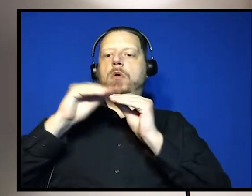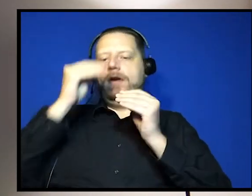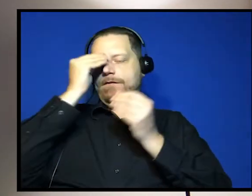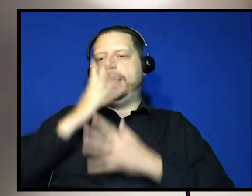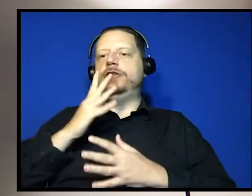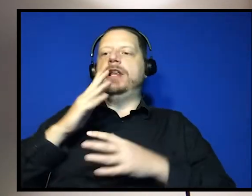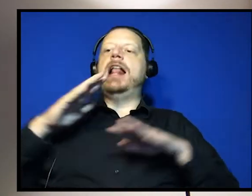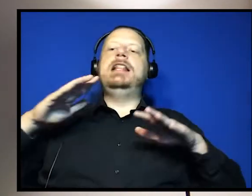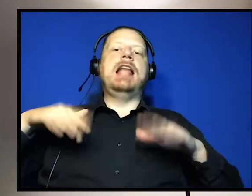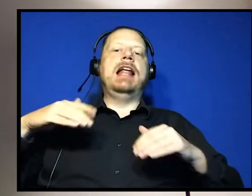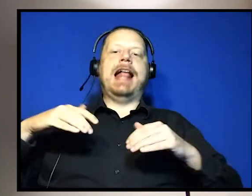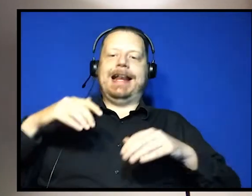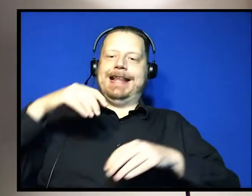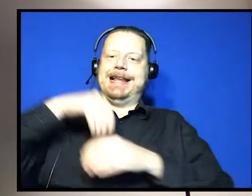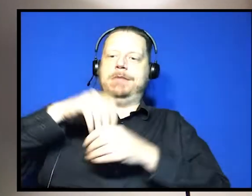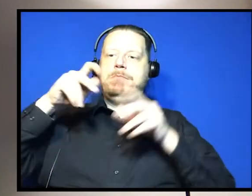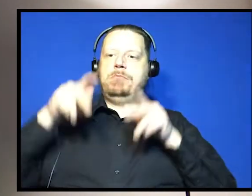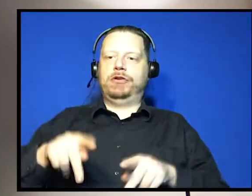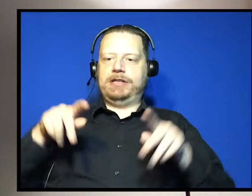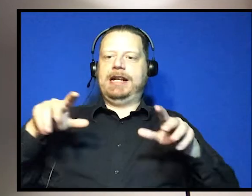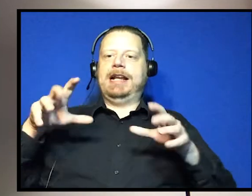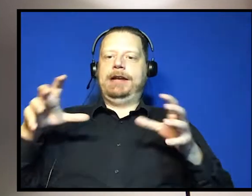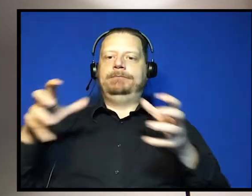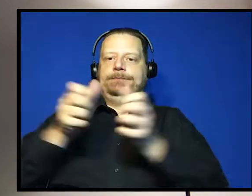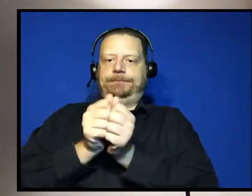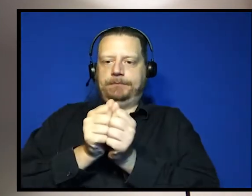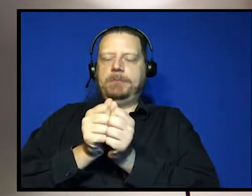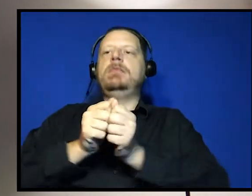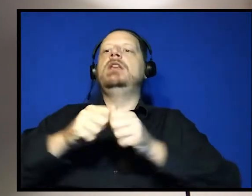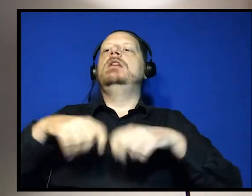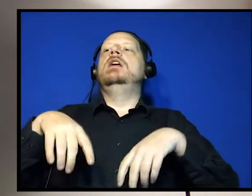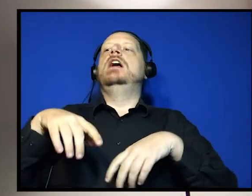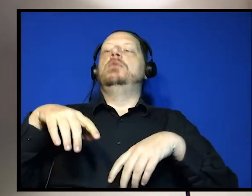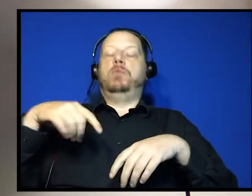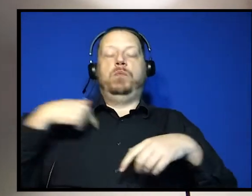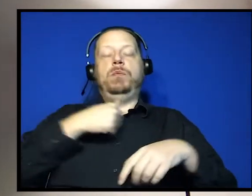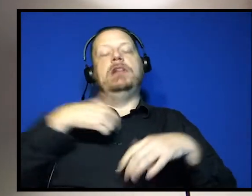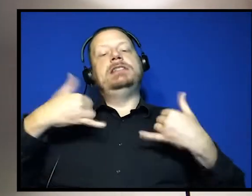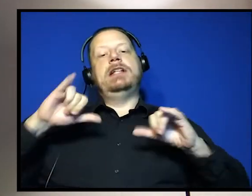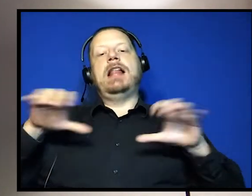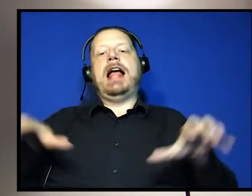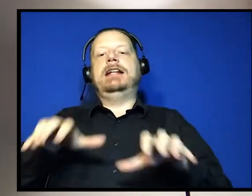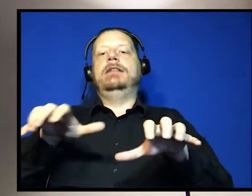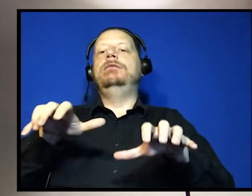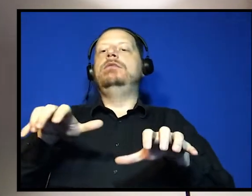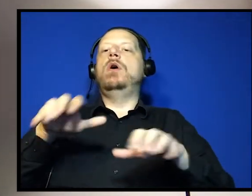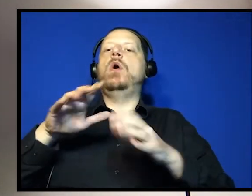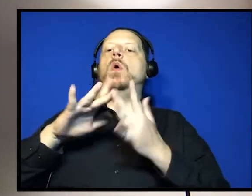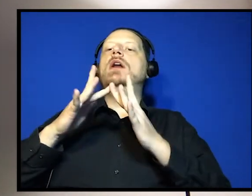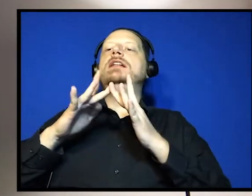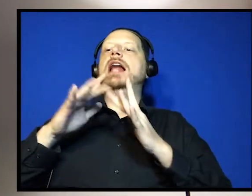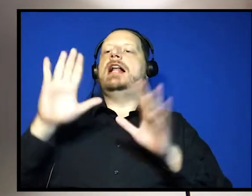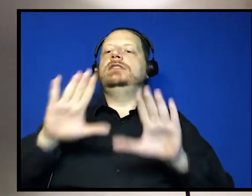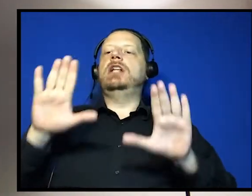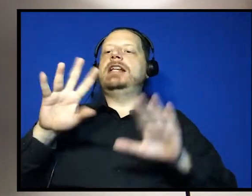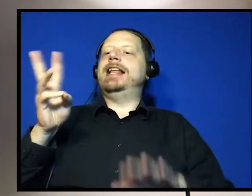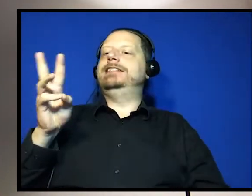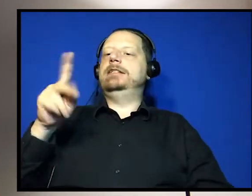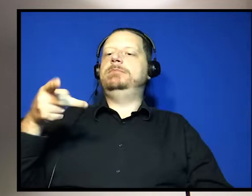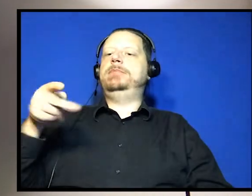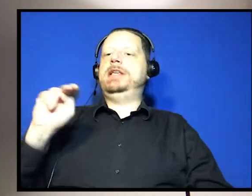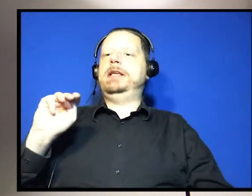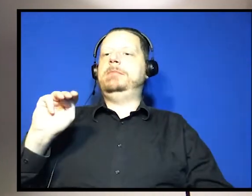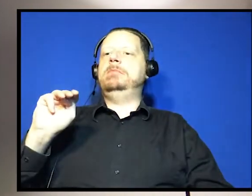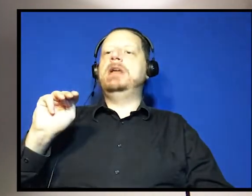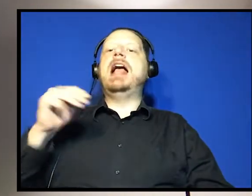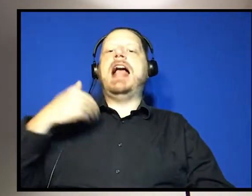gather in person, we are still an active community. Please remember that you can join us online Sunday evenings at 6 p.m. for